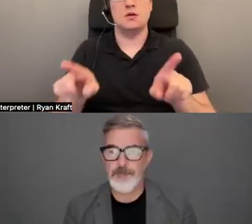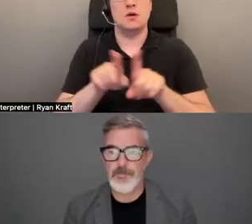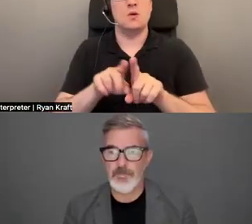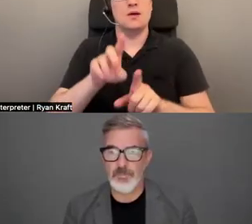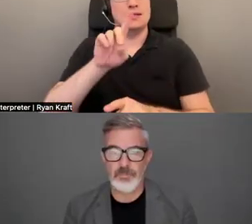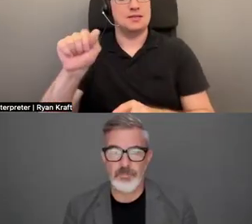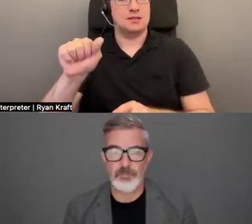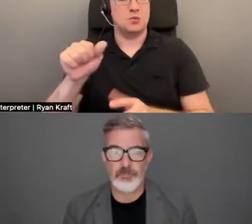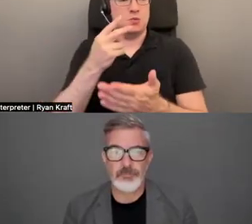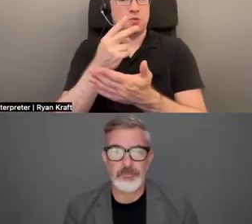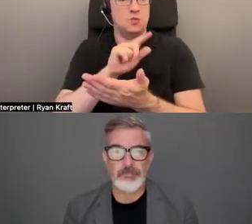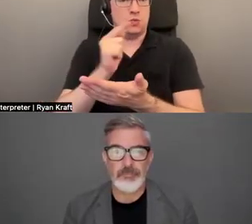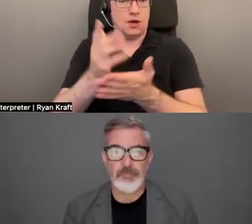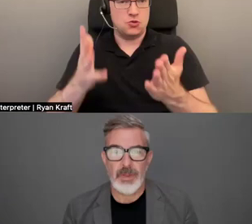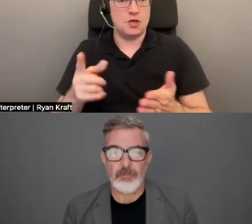disabled